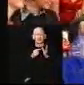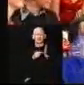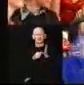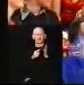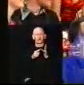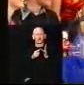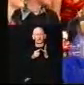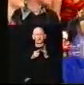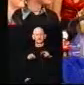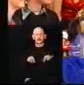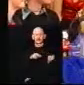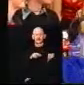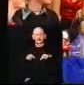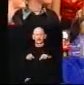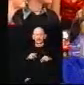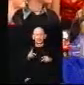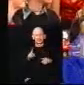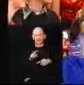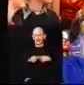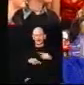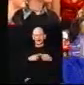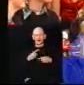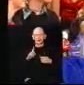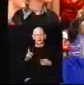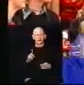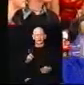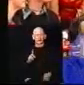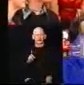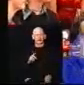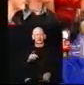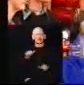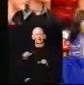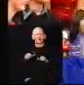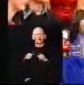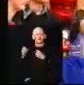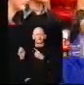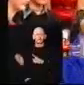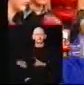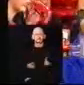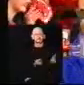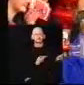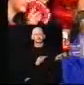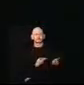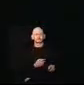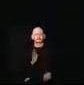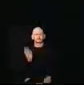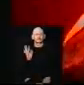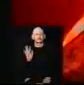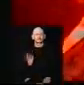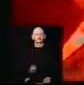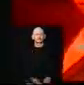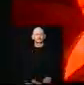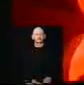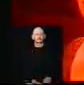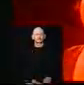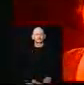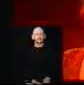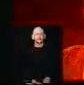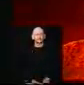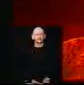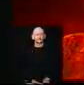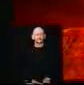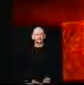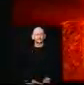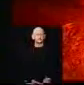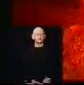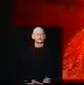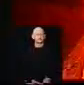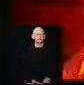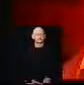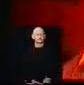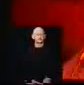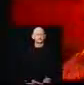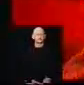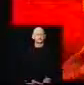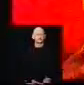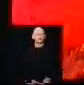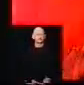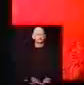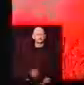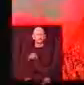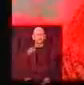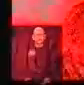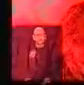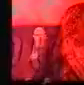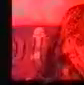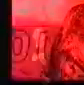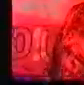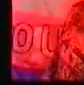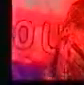Alright we're out of here There's more Out Black to take us out Bye I'm coming back This is my